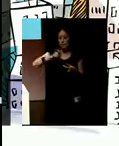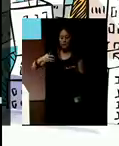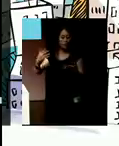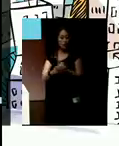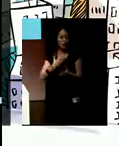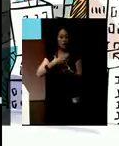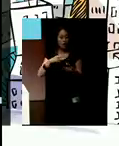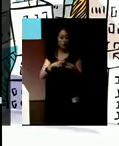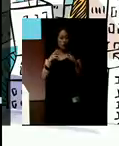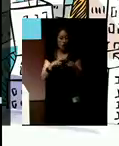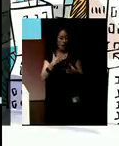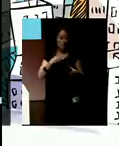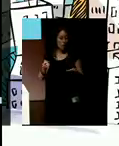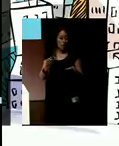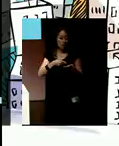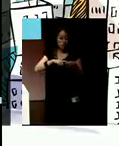offers.